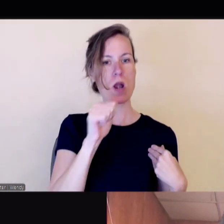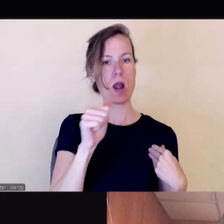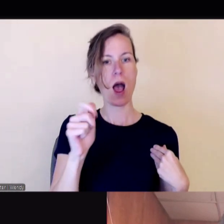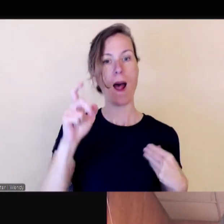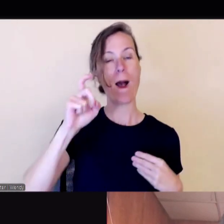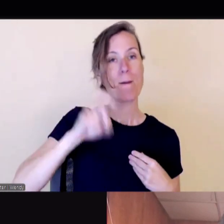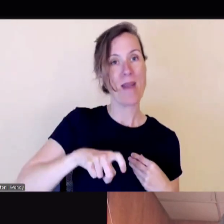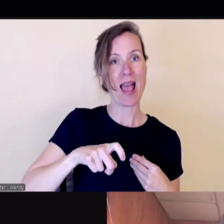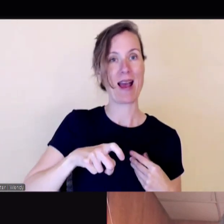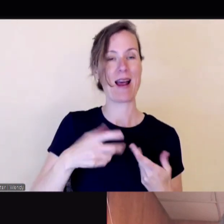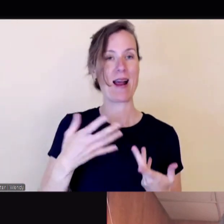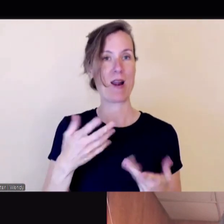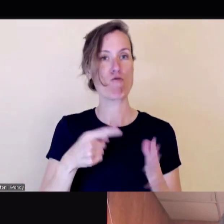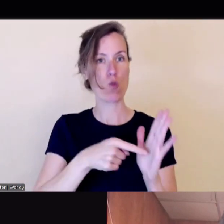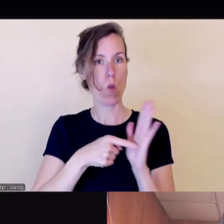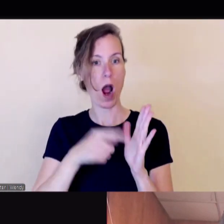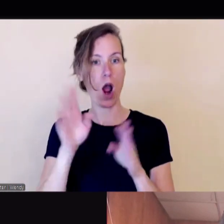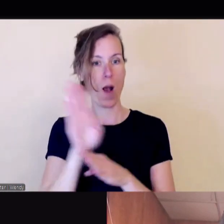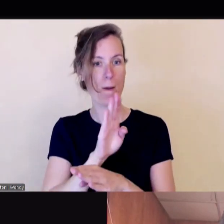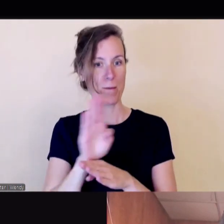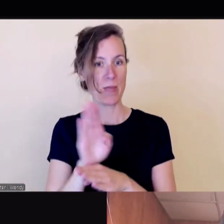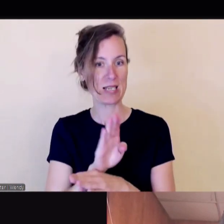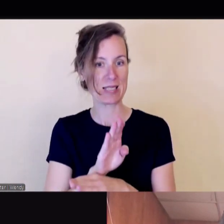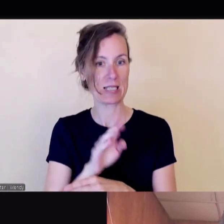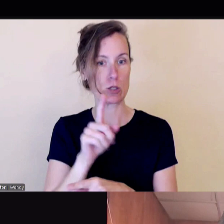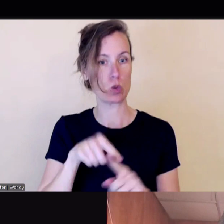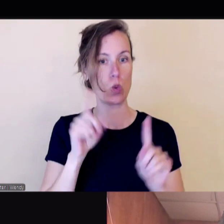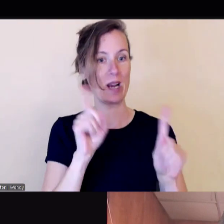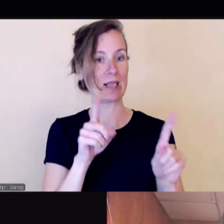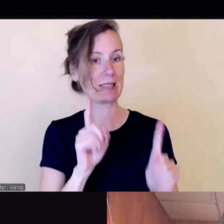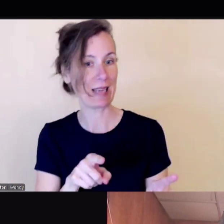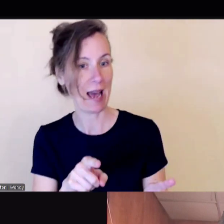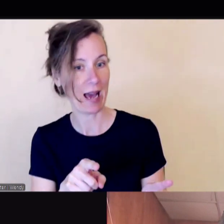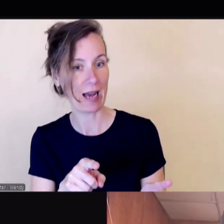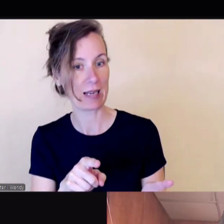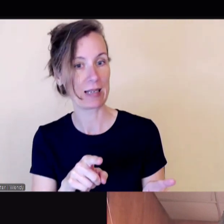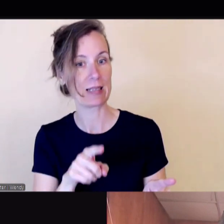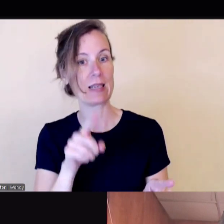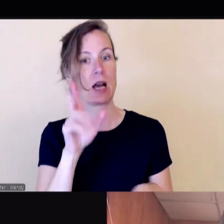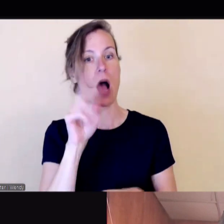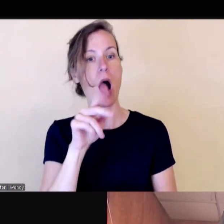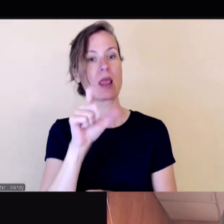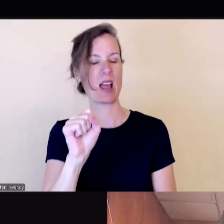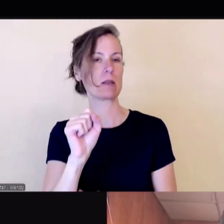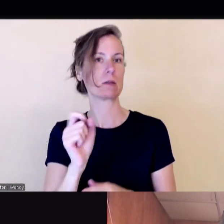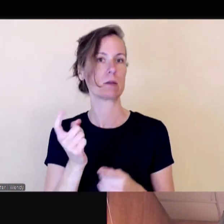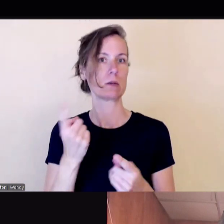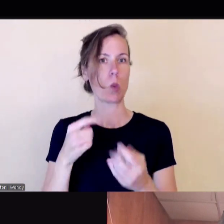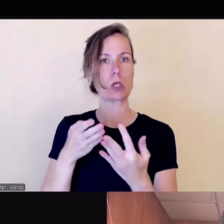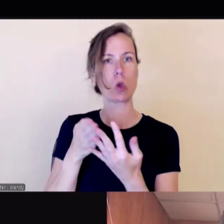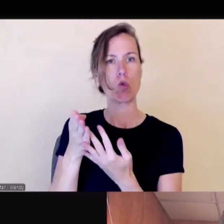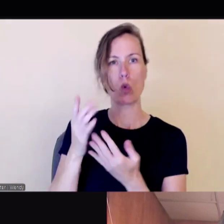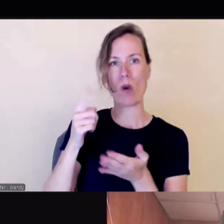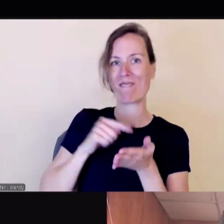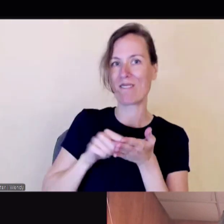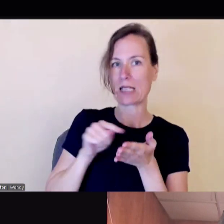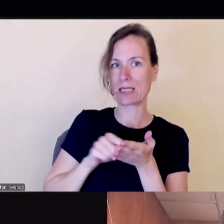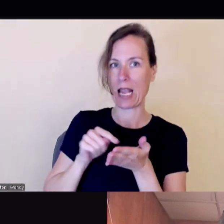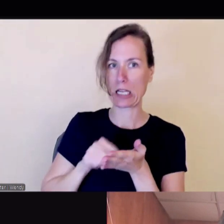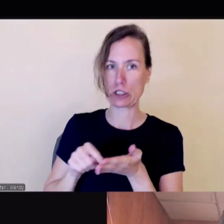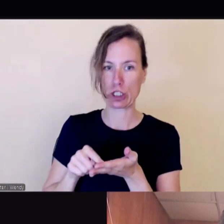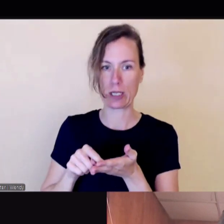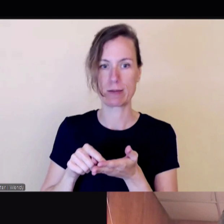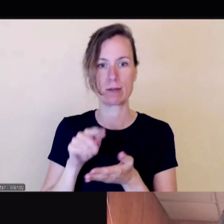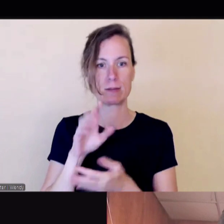a municipality, for instance, may want to say, hey, we're going to do this for business owners. We welcome all businesses to come. And then our office would do this, like, what does it